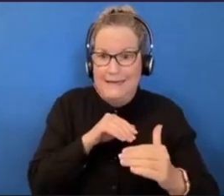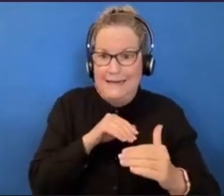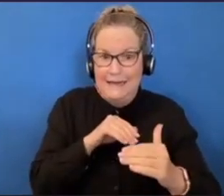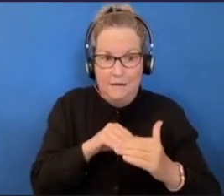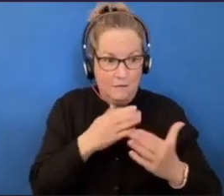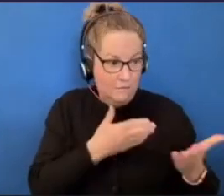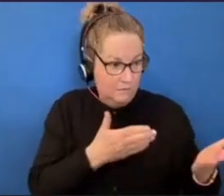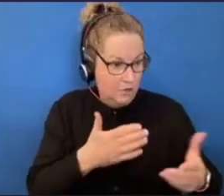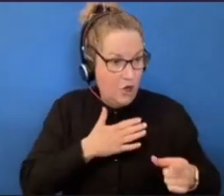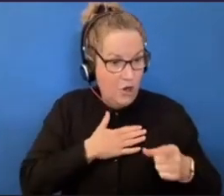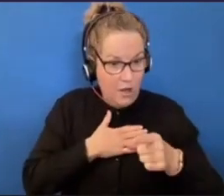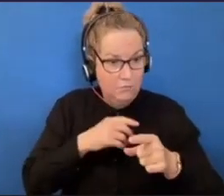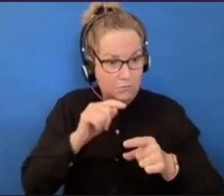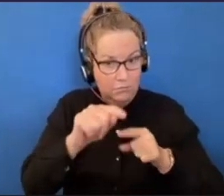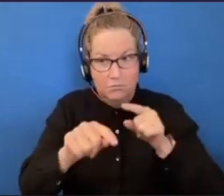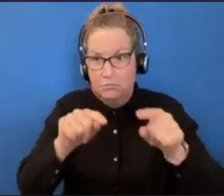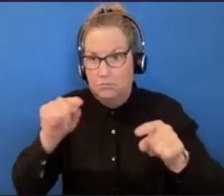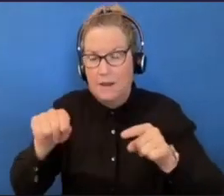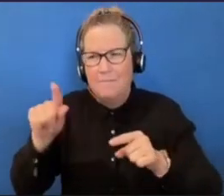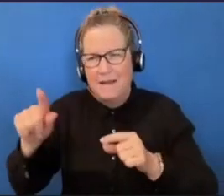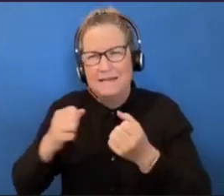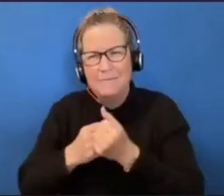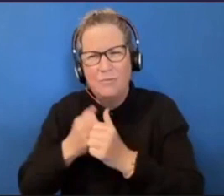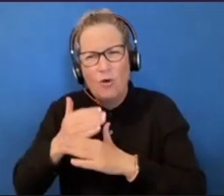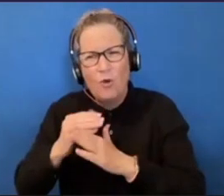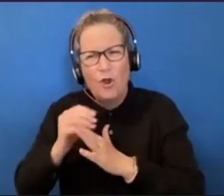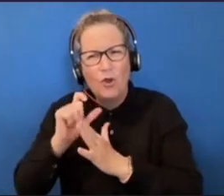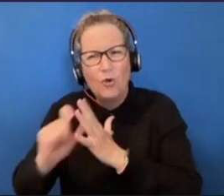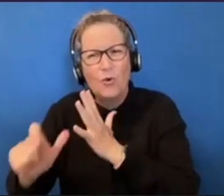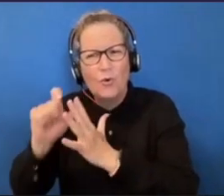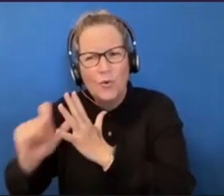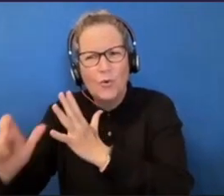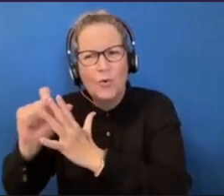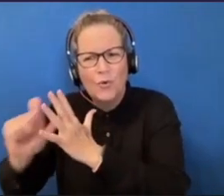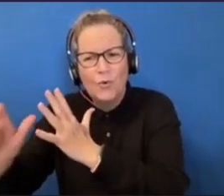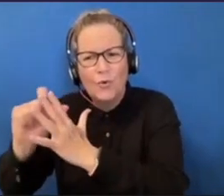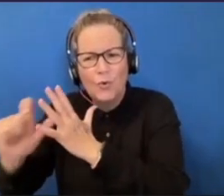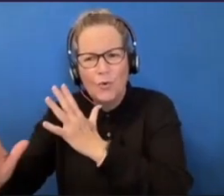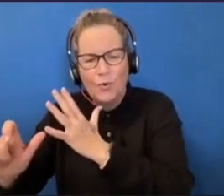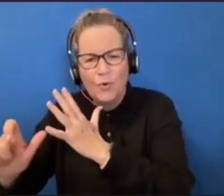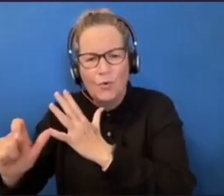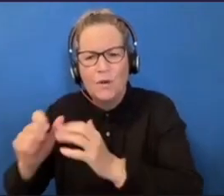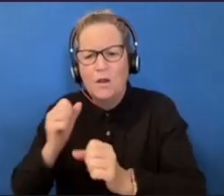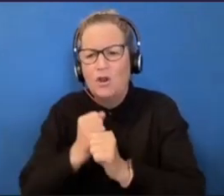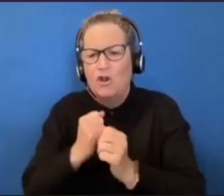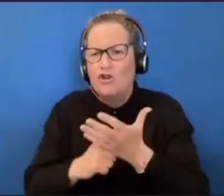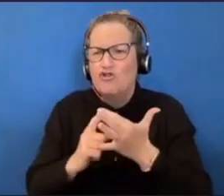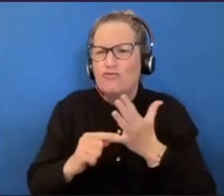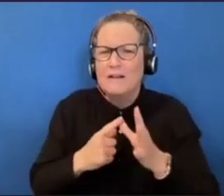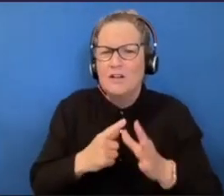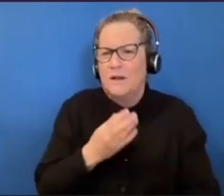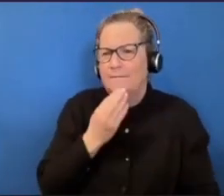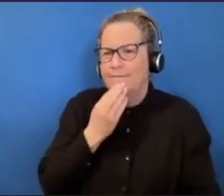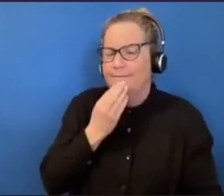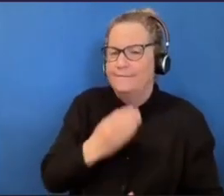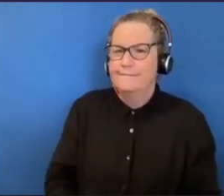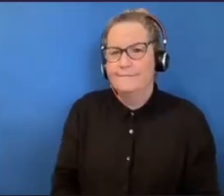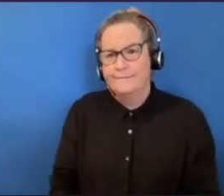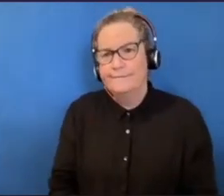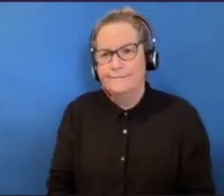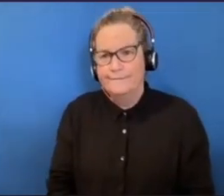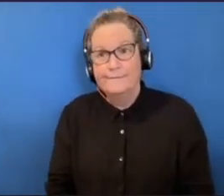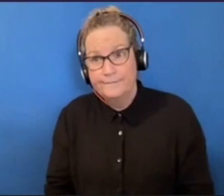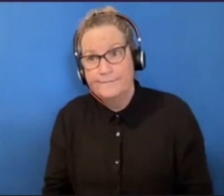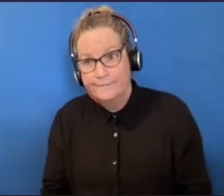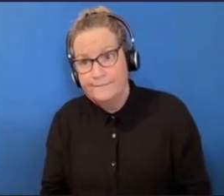the different pieces. And so throughout that conversation, Greta was left to sit and only participate in the chatting, which